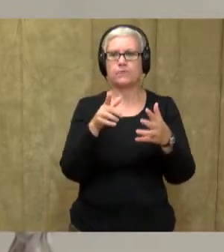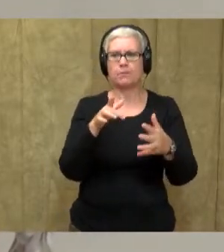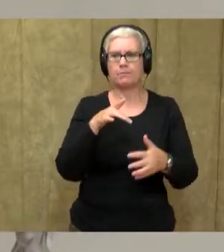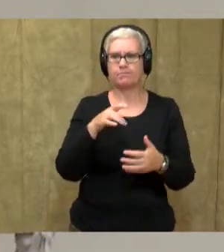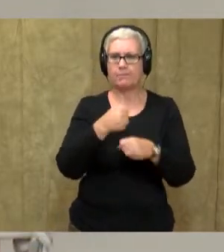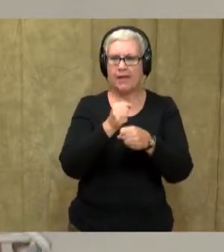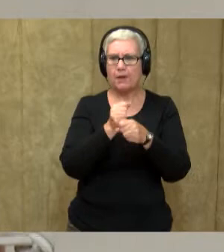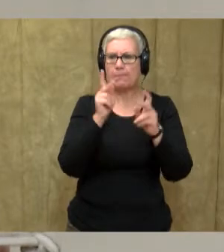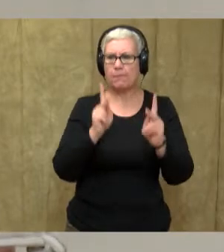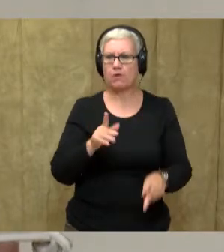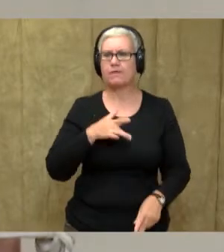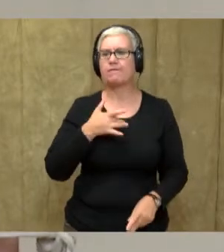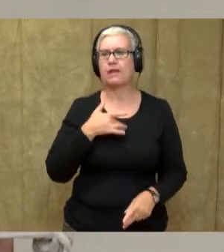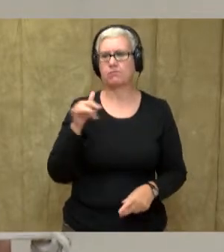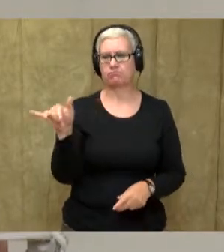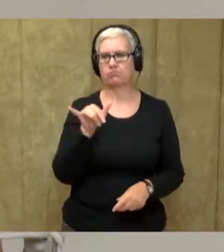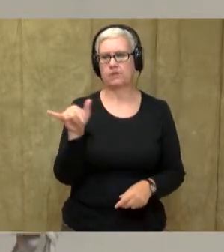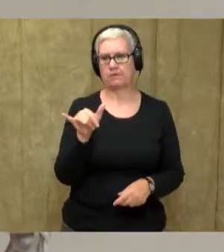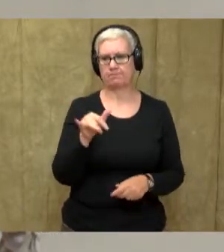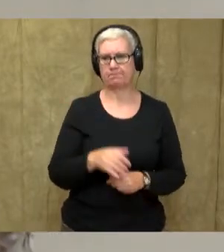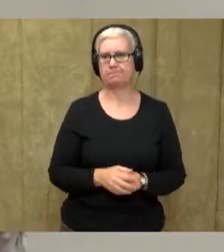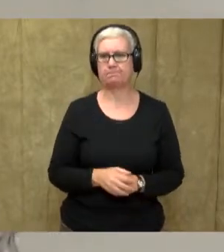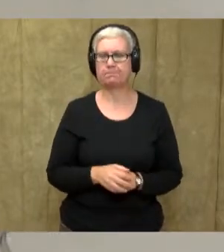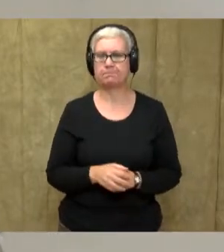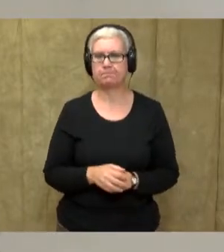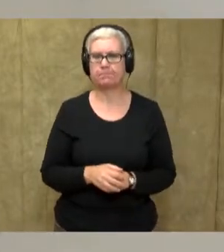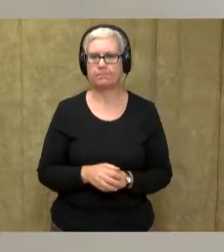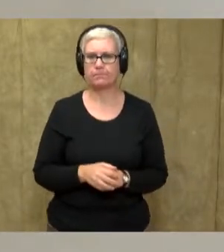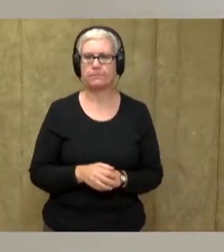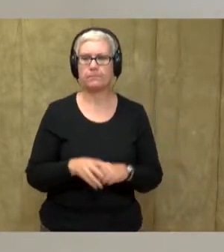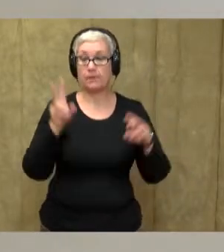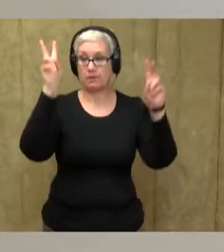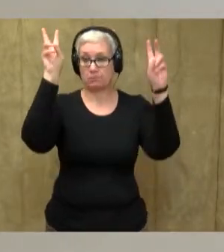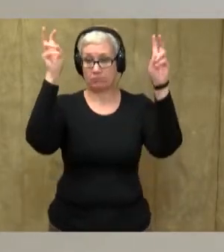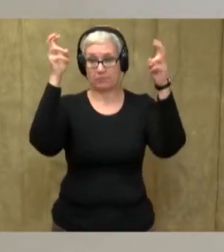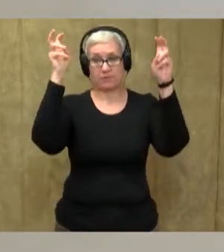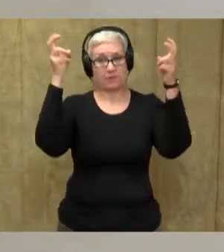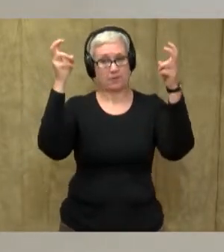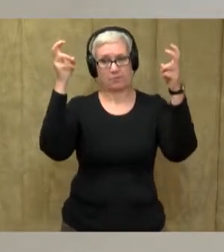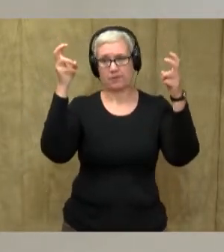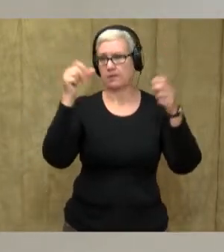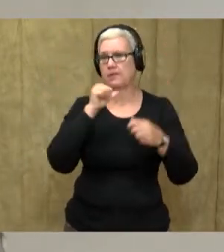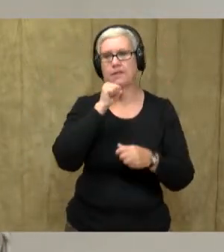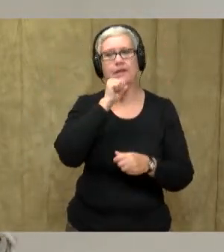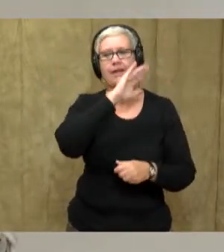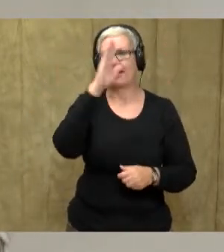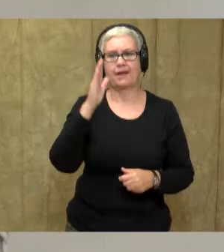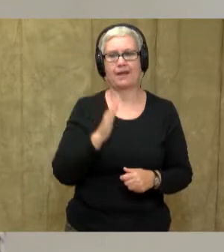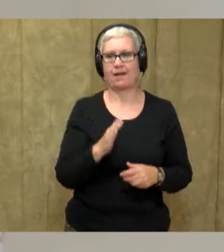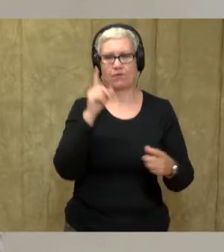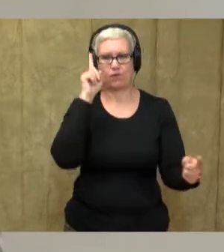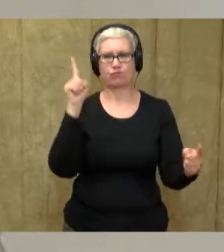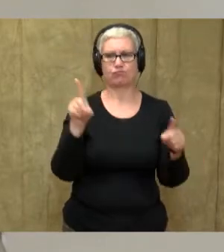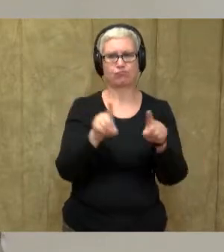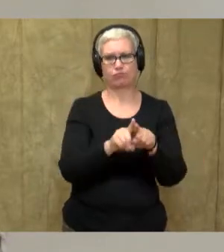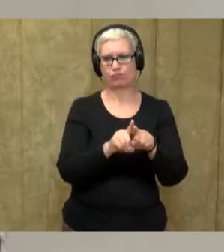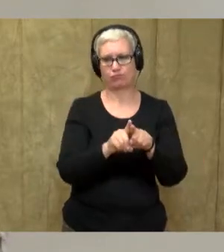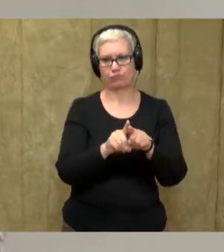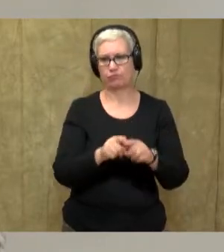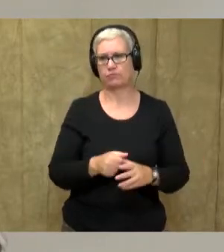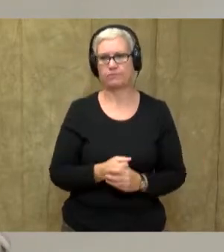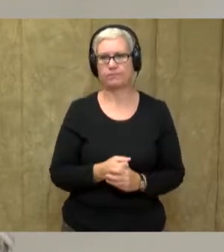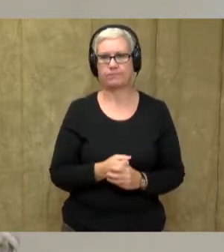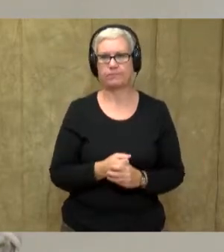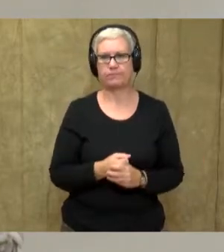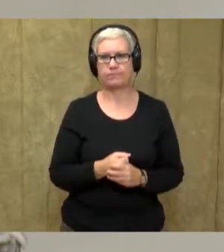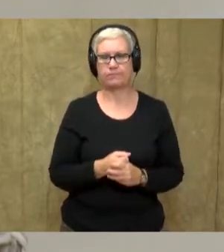do. But now we know that there are some topics that people are never going to agree on. If